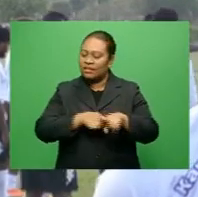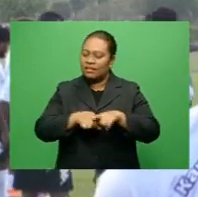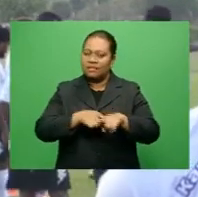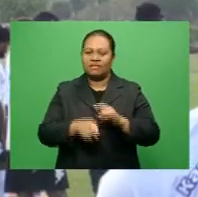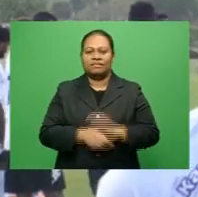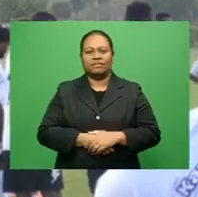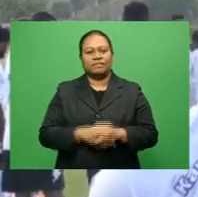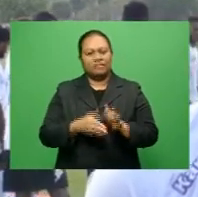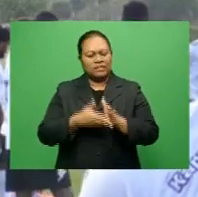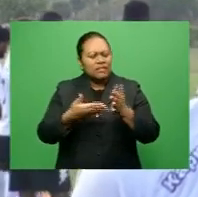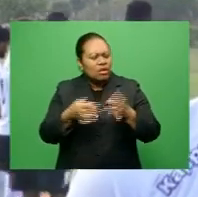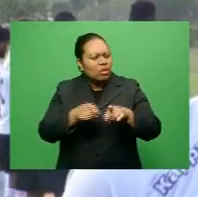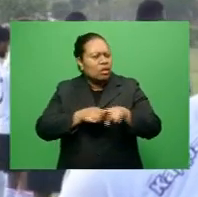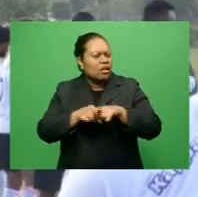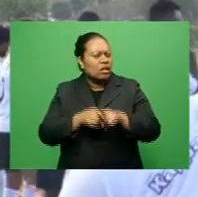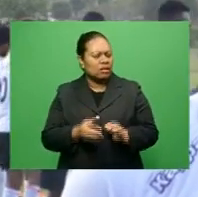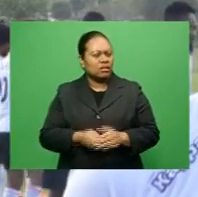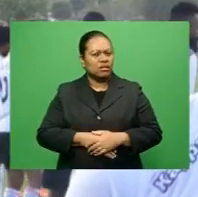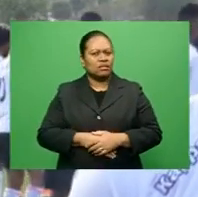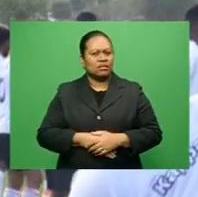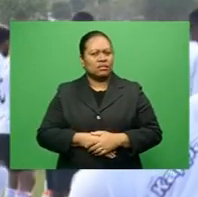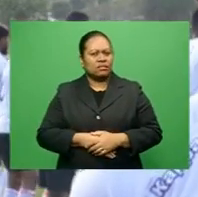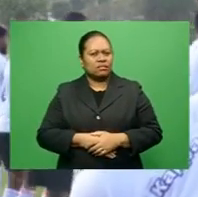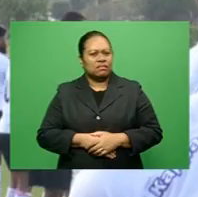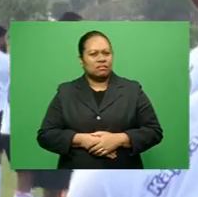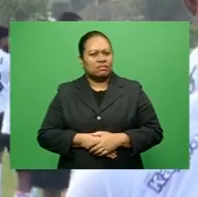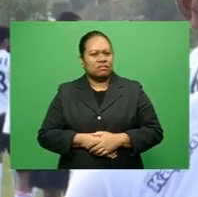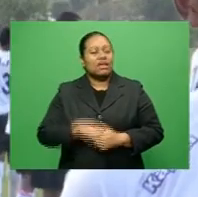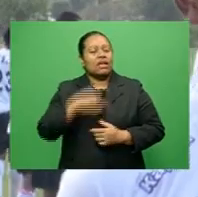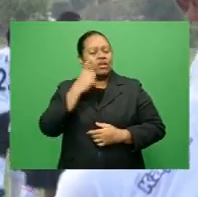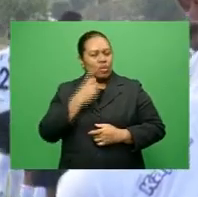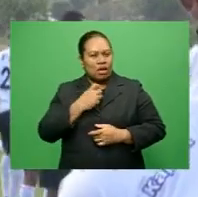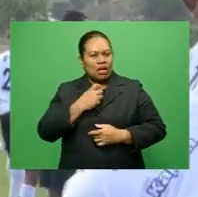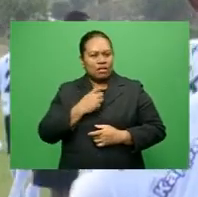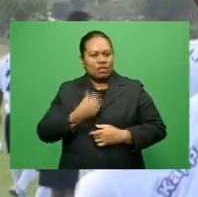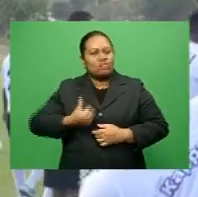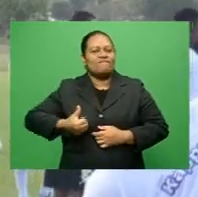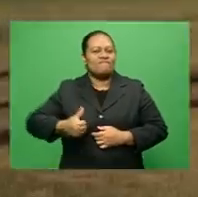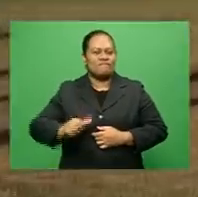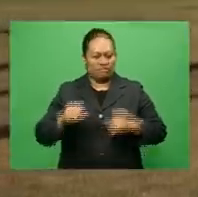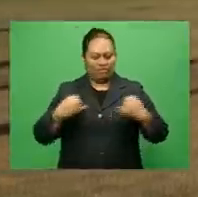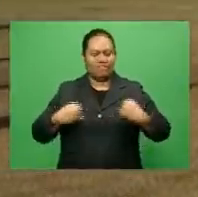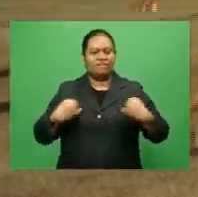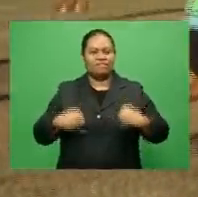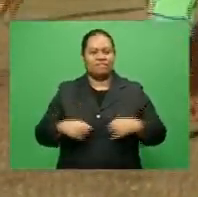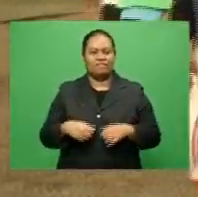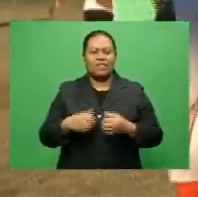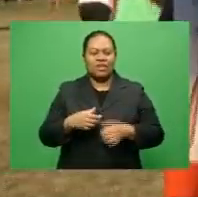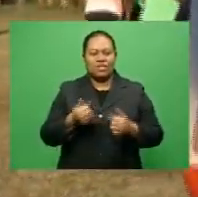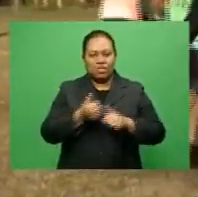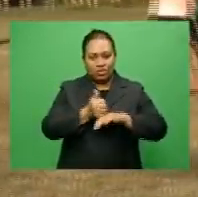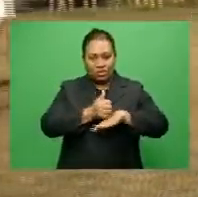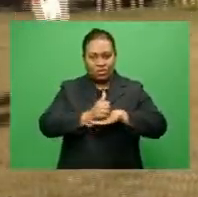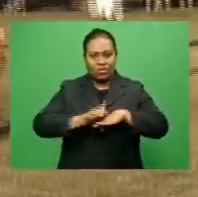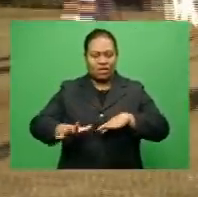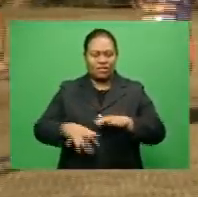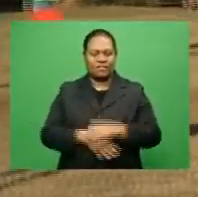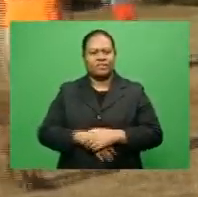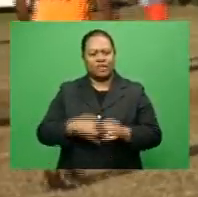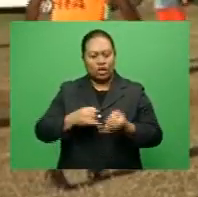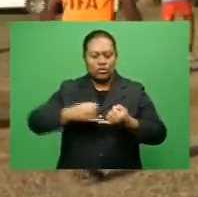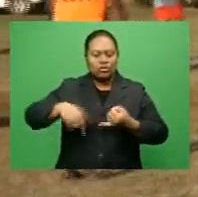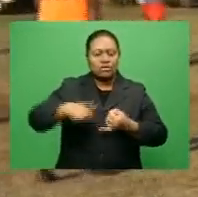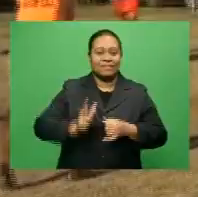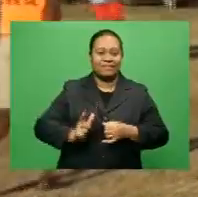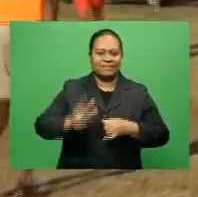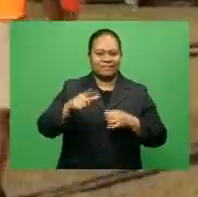by learning, we'll be trying to implement it in the ground on Sunday. For Kumbu and Lambasa, Suva awaits